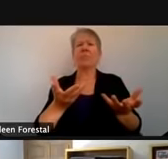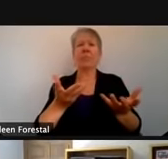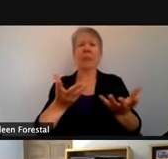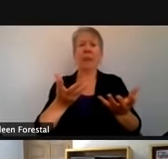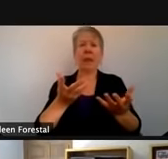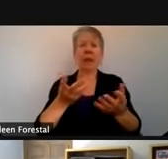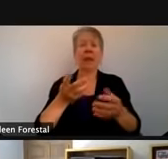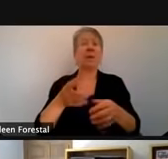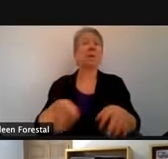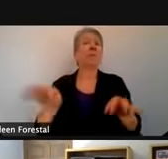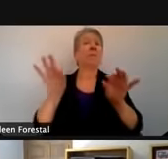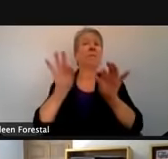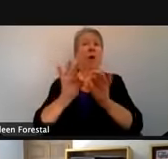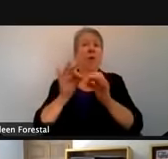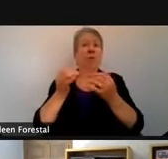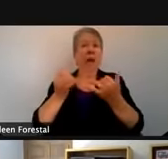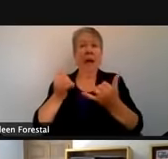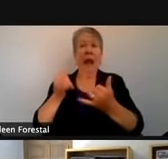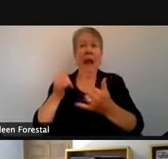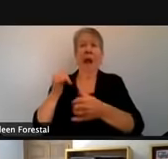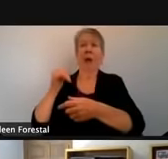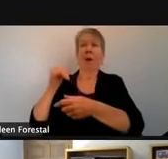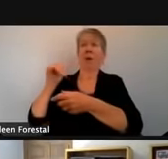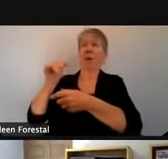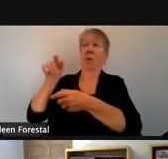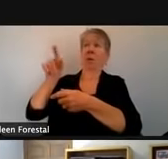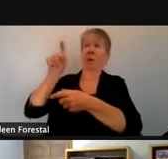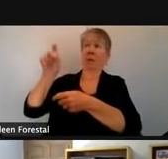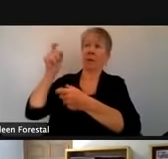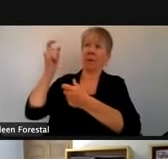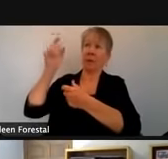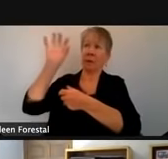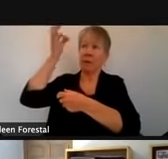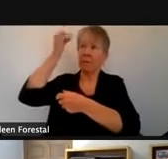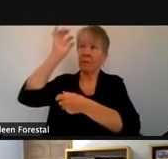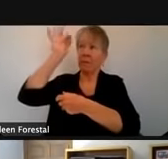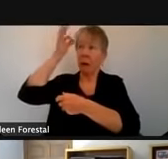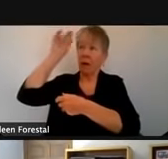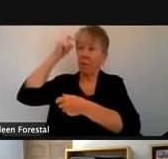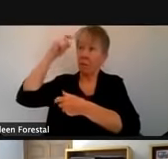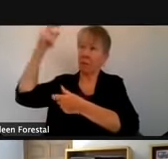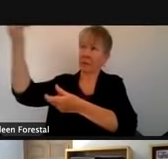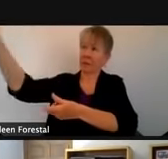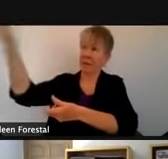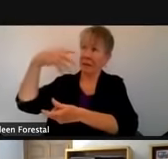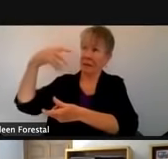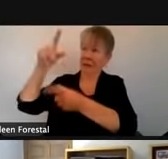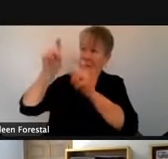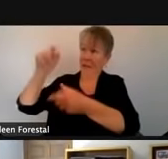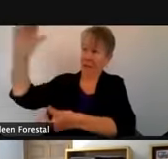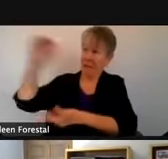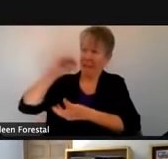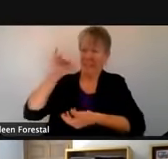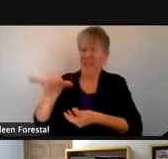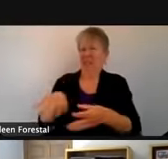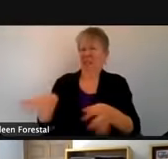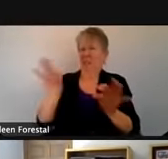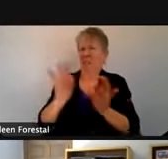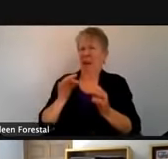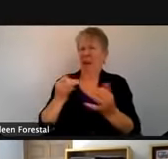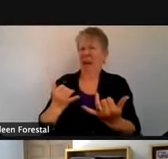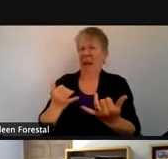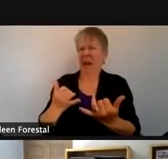is overseeing that as well on the OEM side, distributed to the counties and ultimately long-term care,